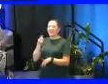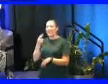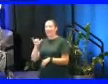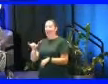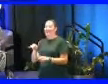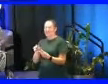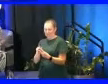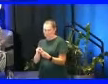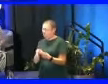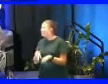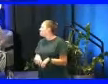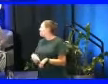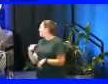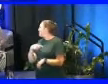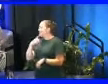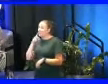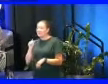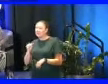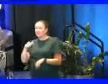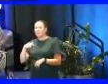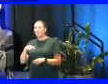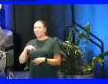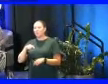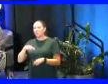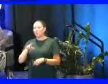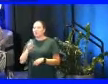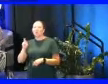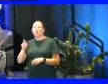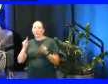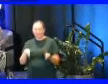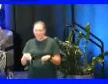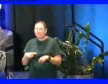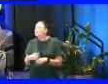I am a disabled queer person, and I have